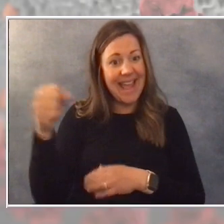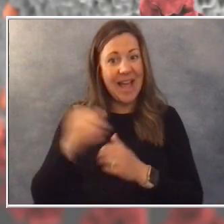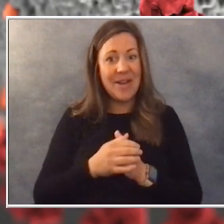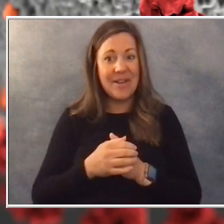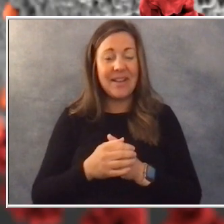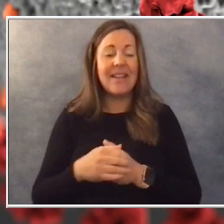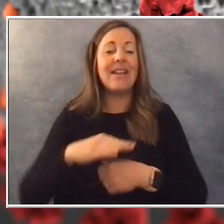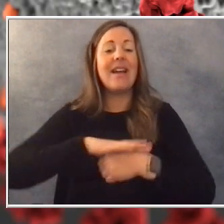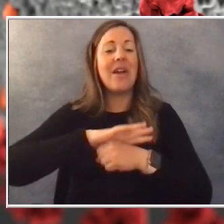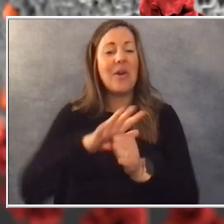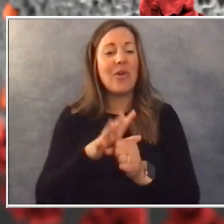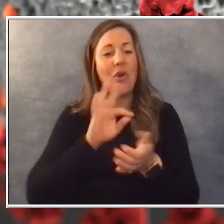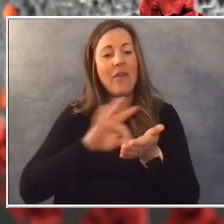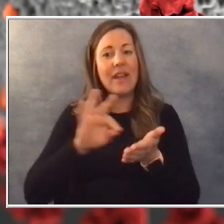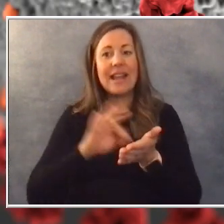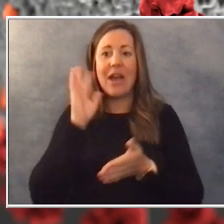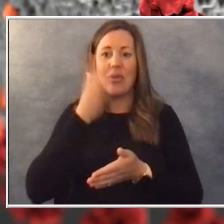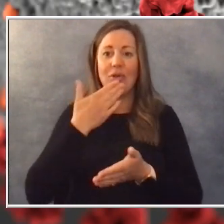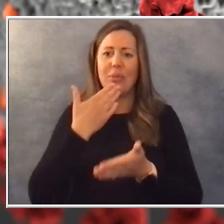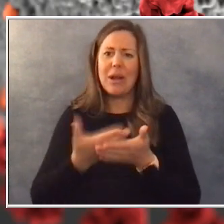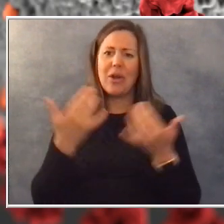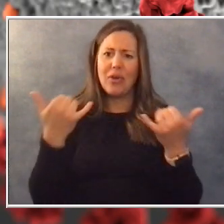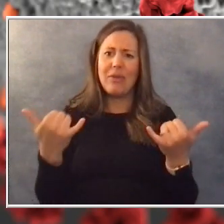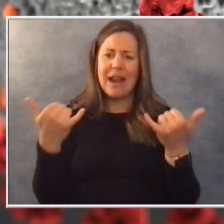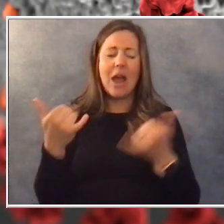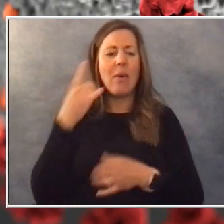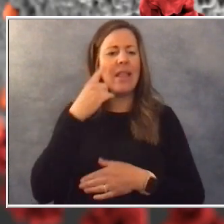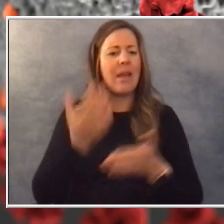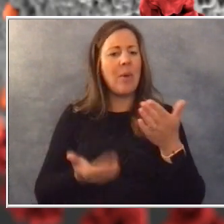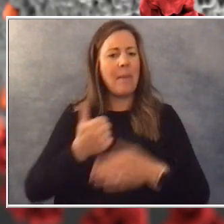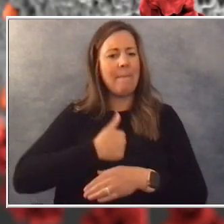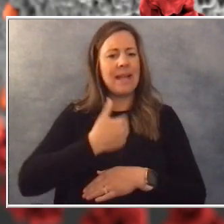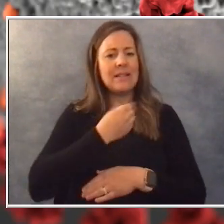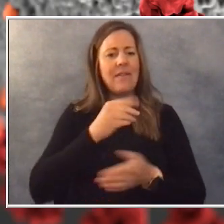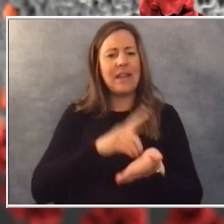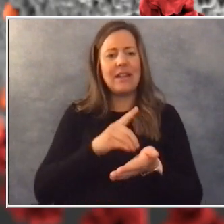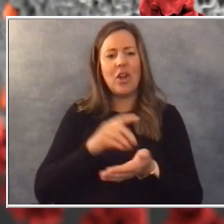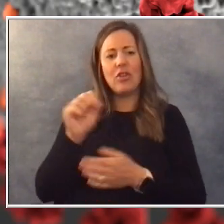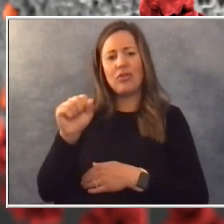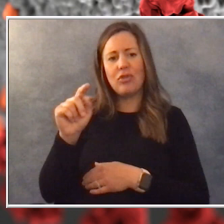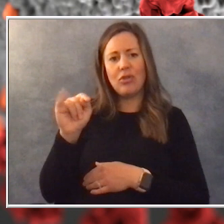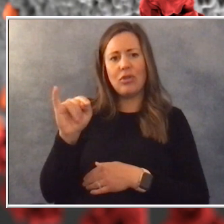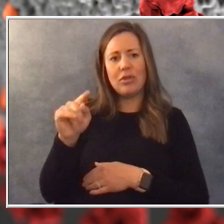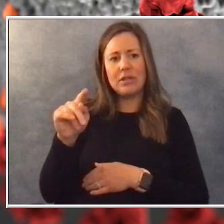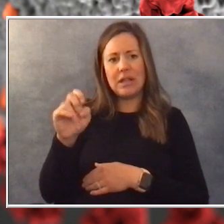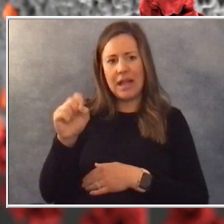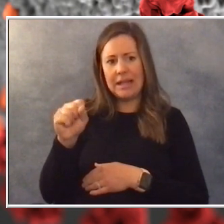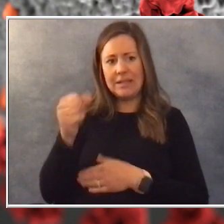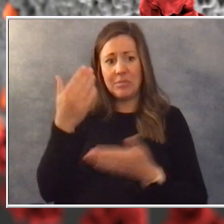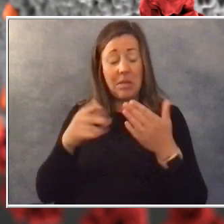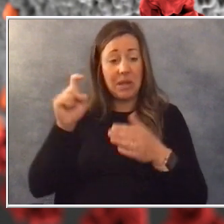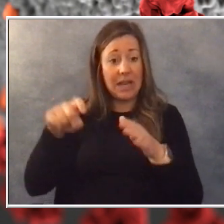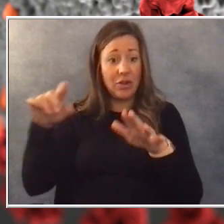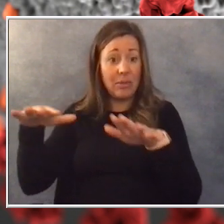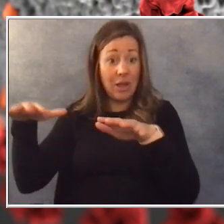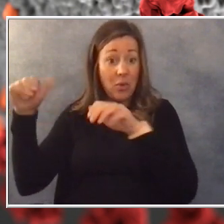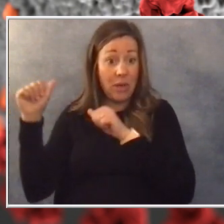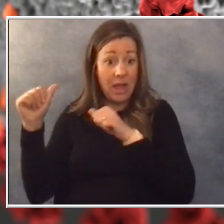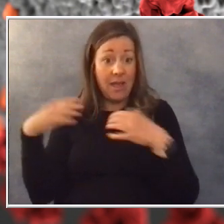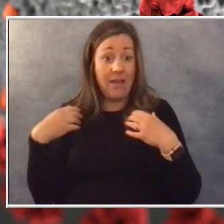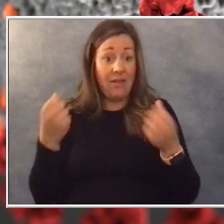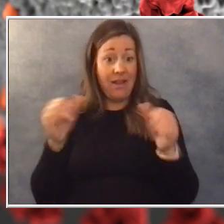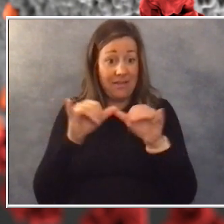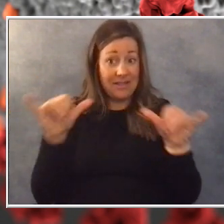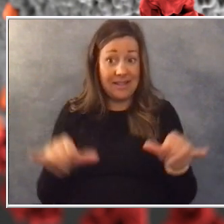the COVID count looks pretty good right now. I think probably myself and Dr. Stites need to be away from the health system, and I think that's doing some